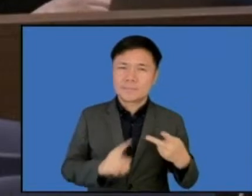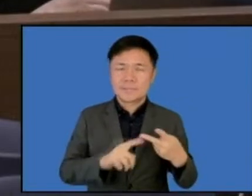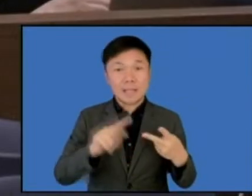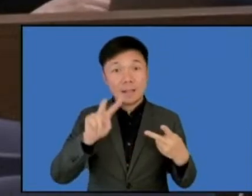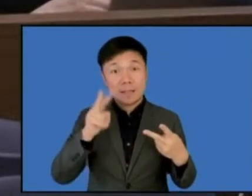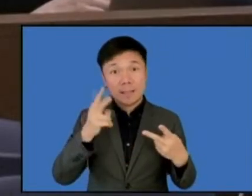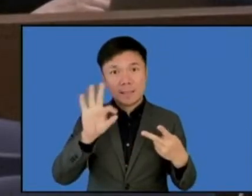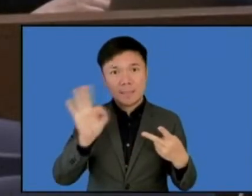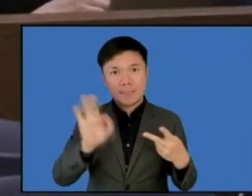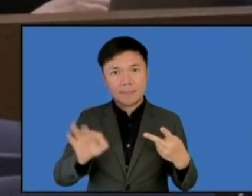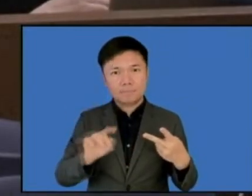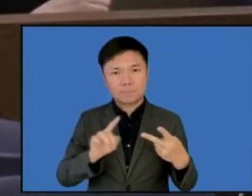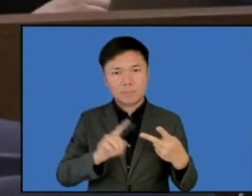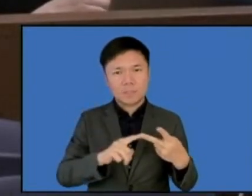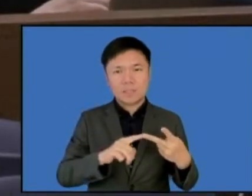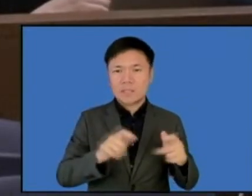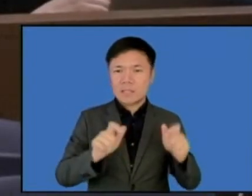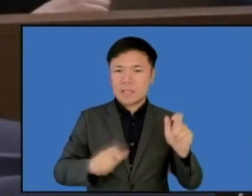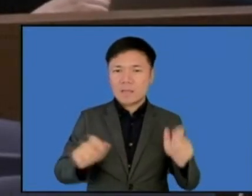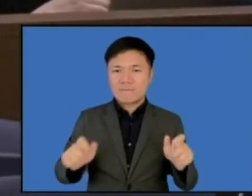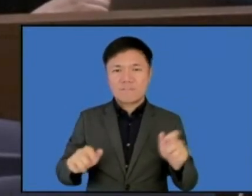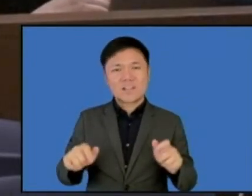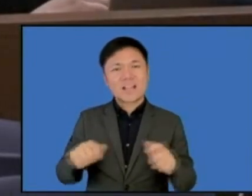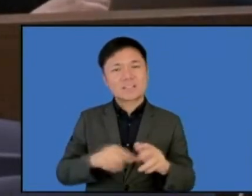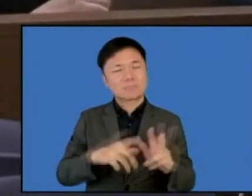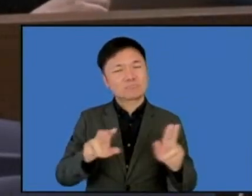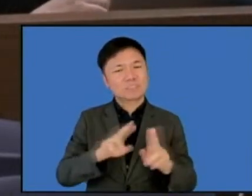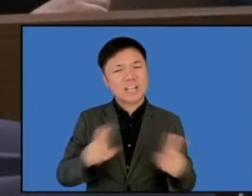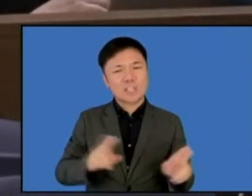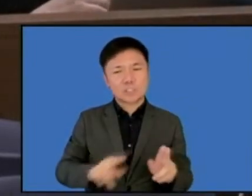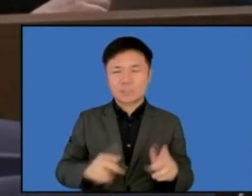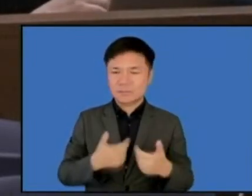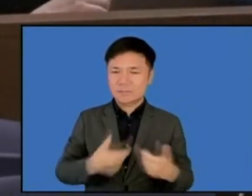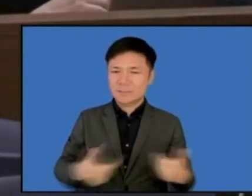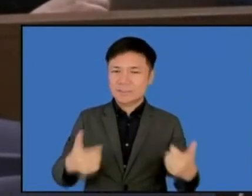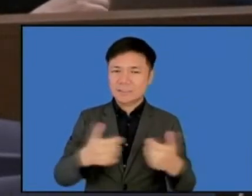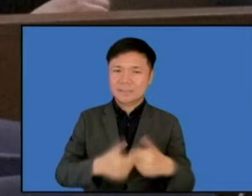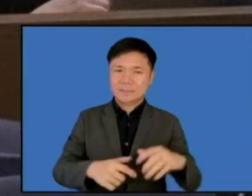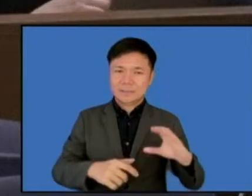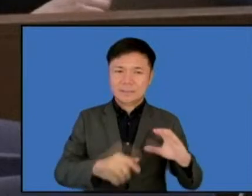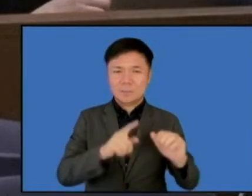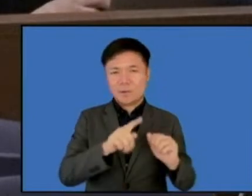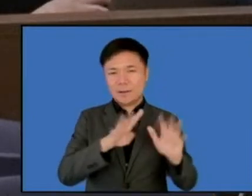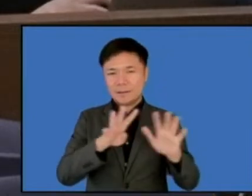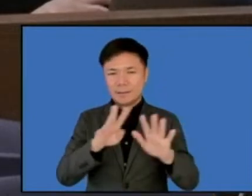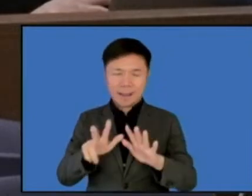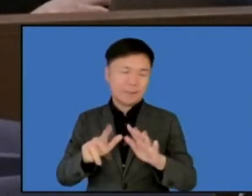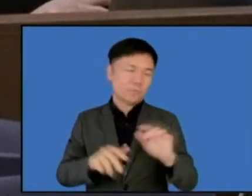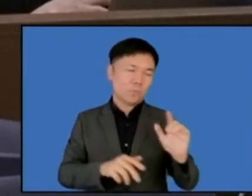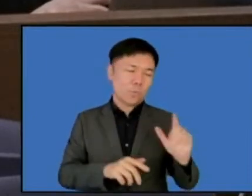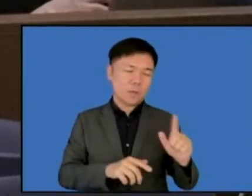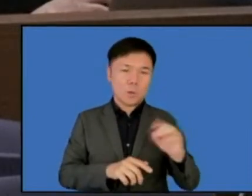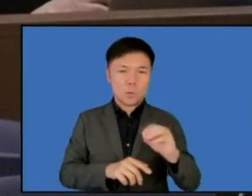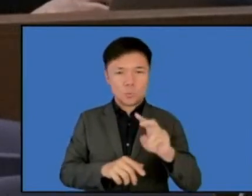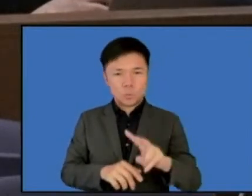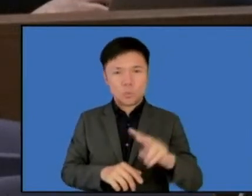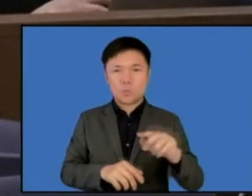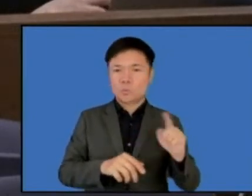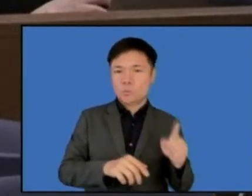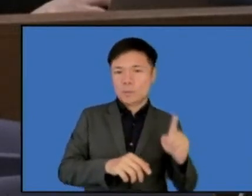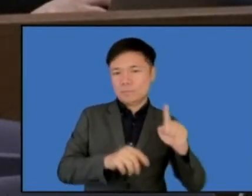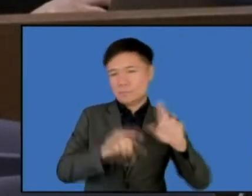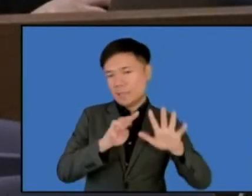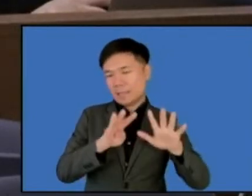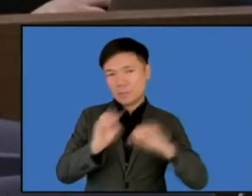international conventions, especially C189, C102, C190, C181, International Convention on Migrant Workers,